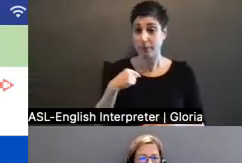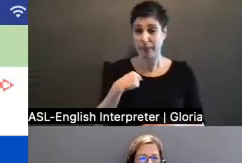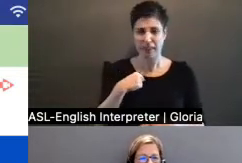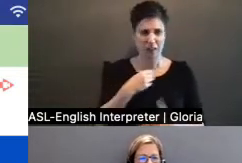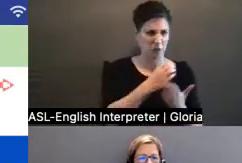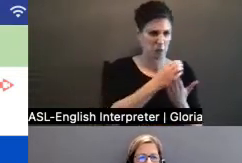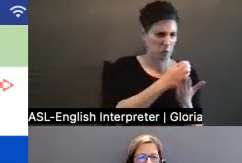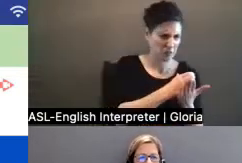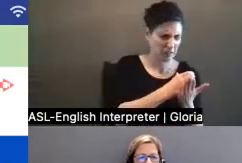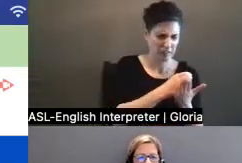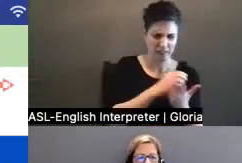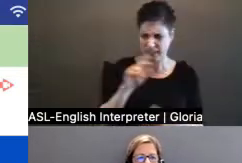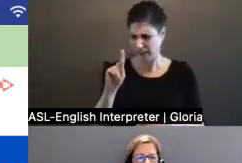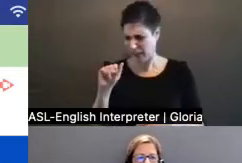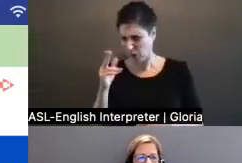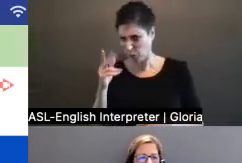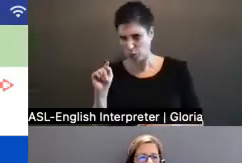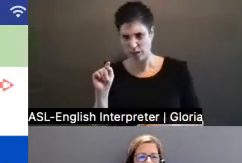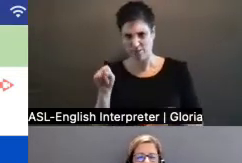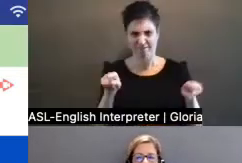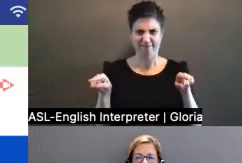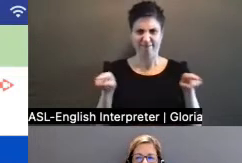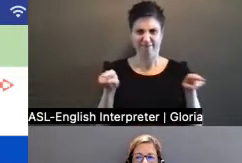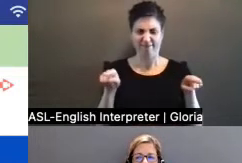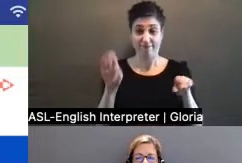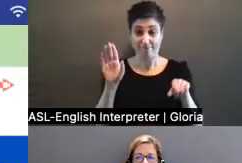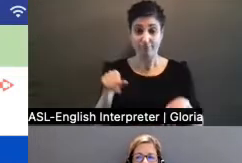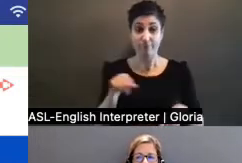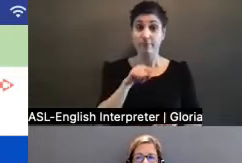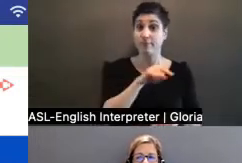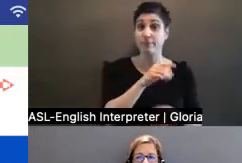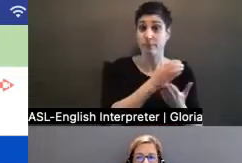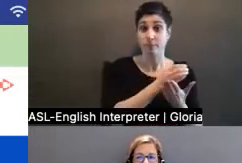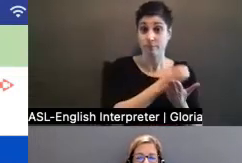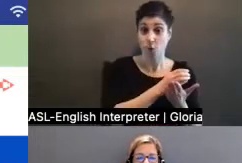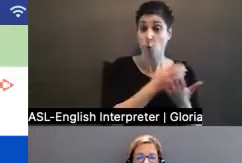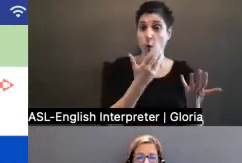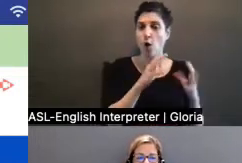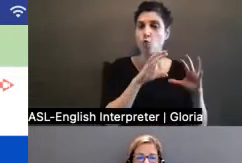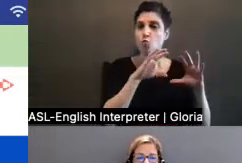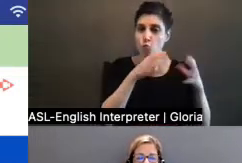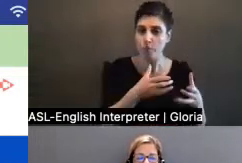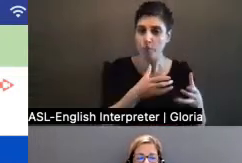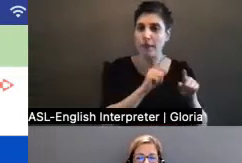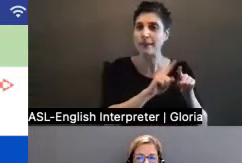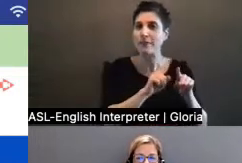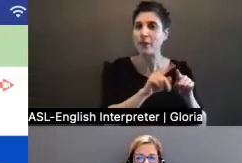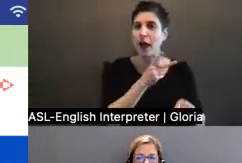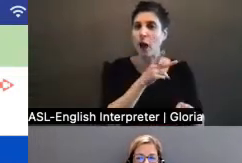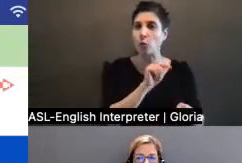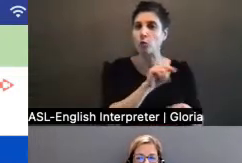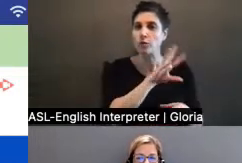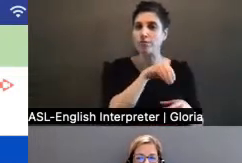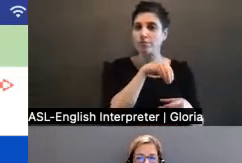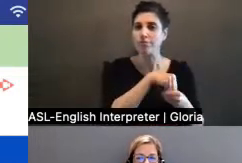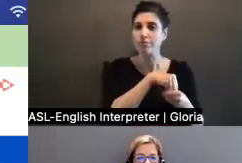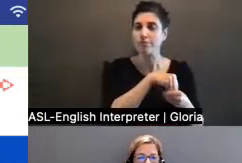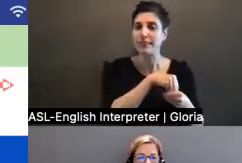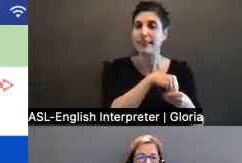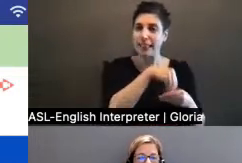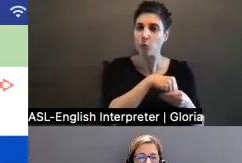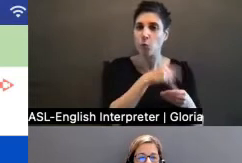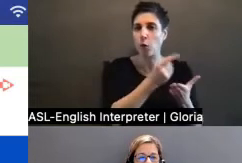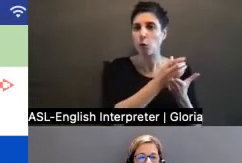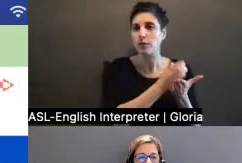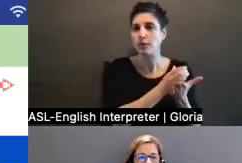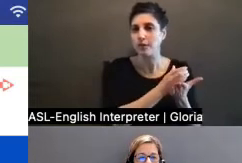versus Kahoots? And what really it is, the courses is a grouping of your Kahoots that can go with the course you're teaching. So